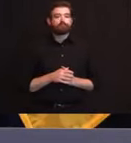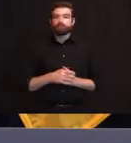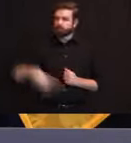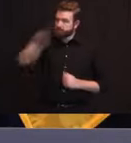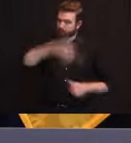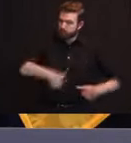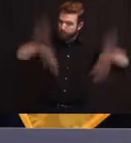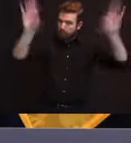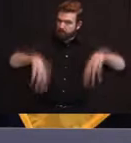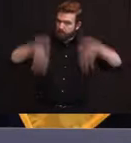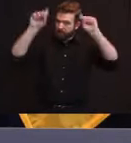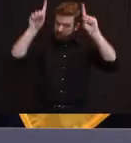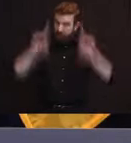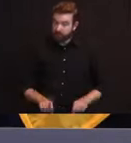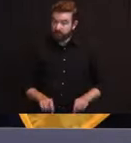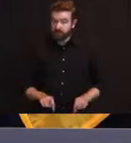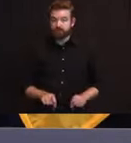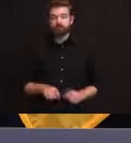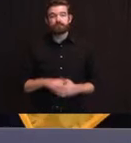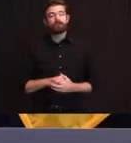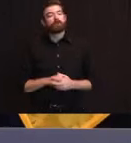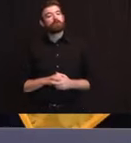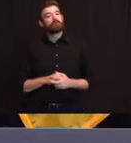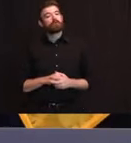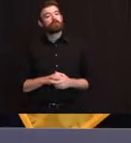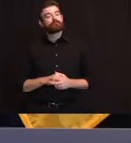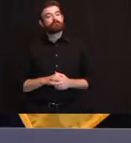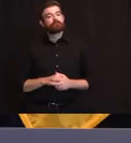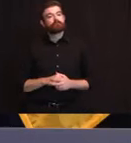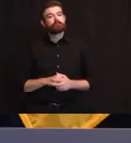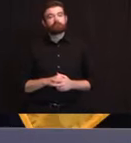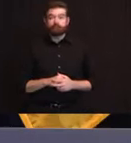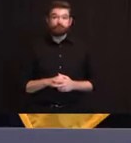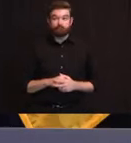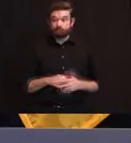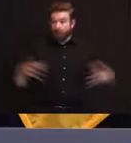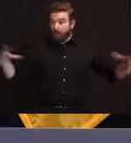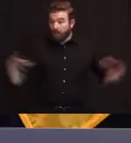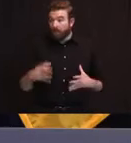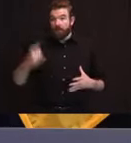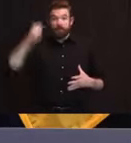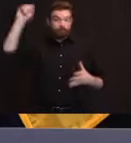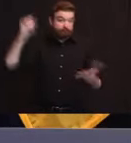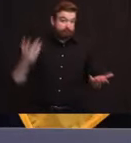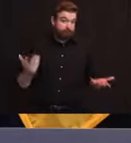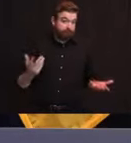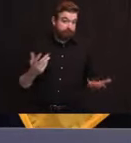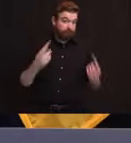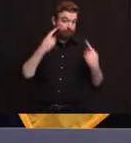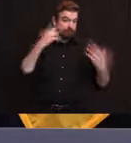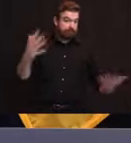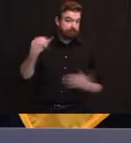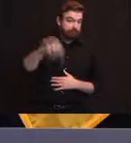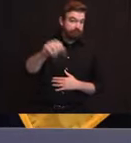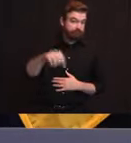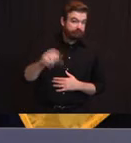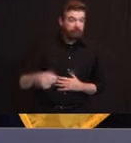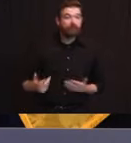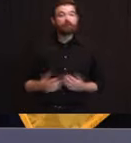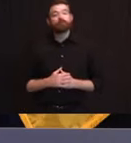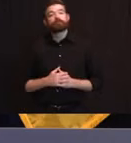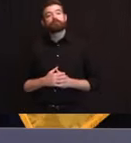risk. But having said that, we're going to have to be able to walk and chew gum. There's also racism in year 401 in our country,